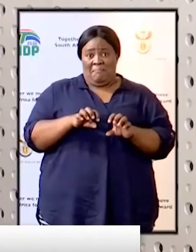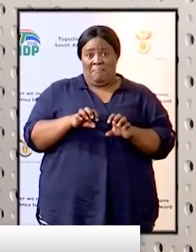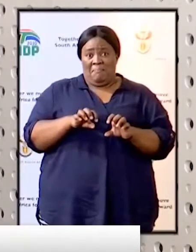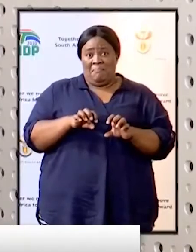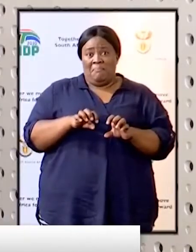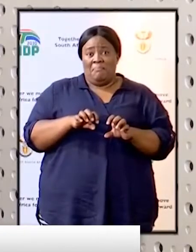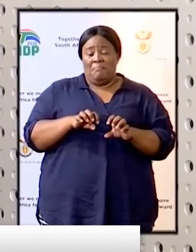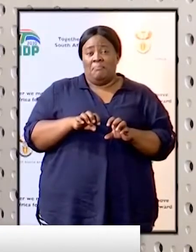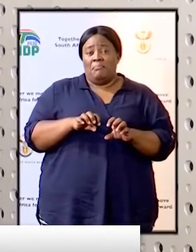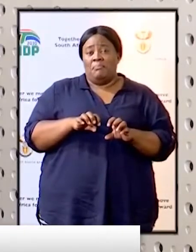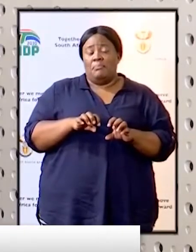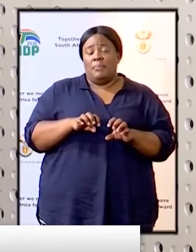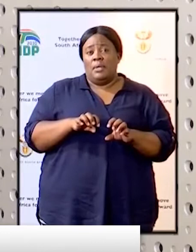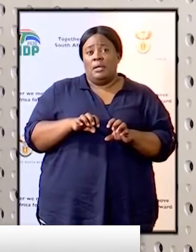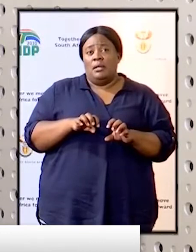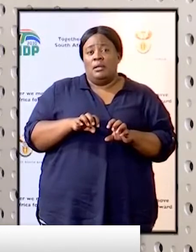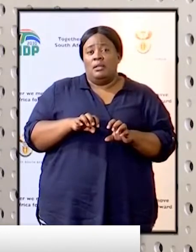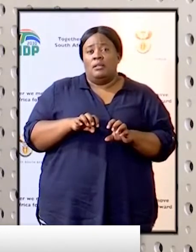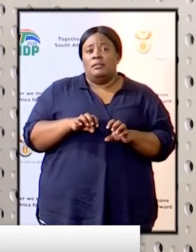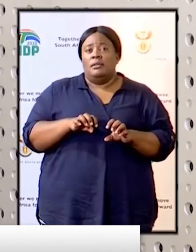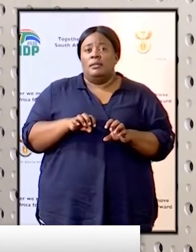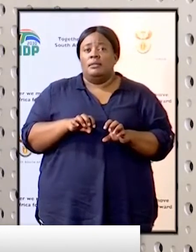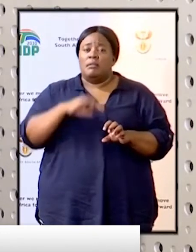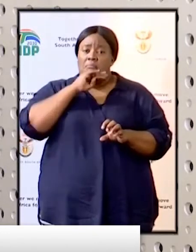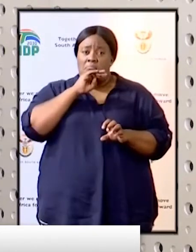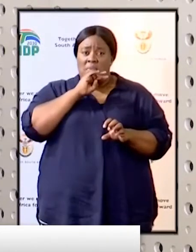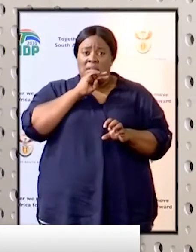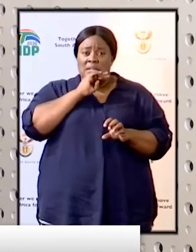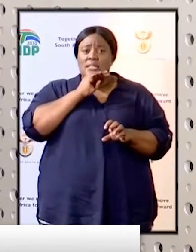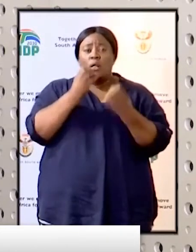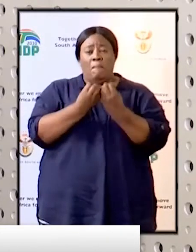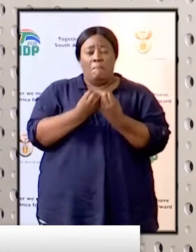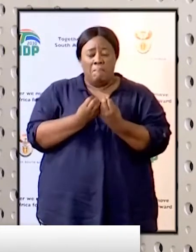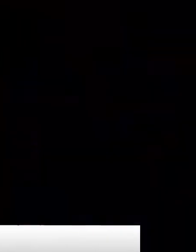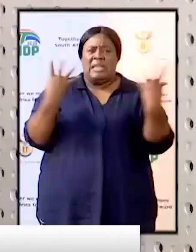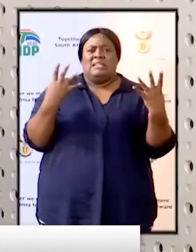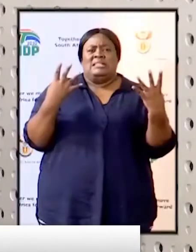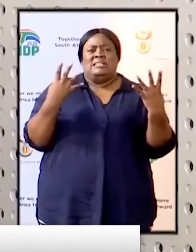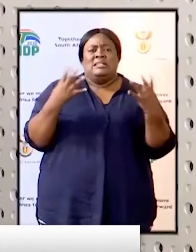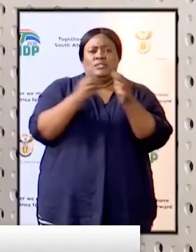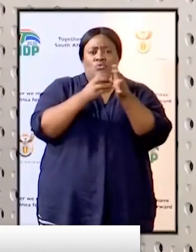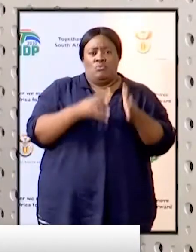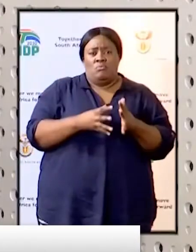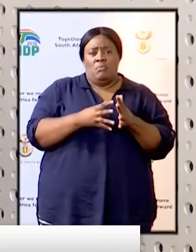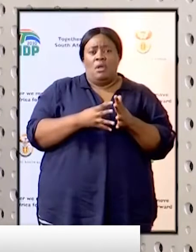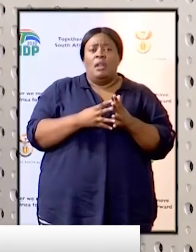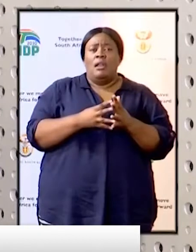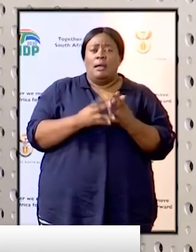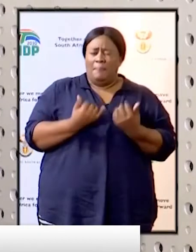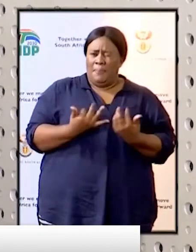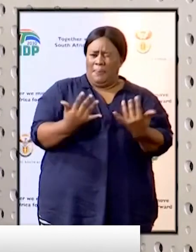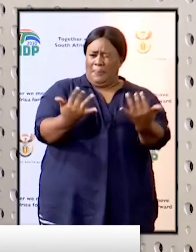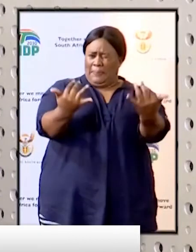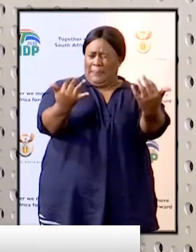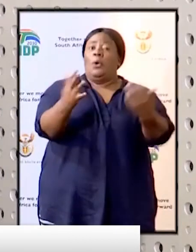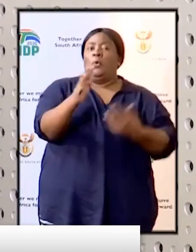to the biggest number of learners ever seen in the country to sit for matric exams at the